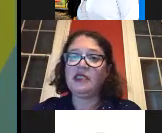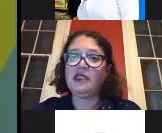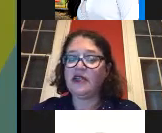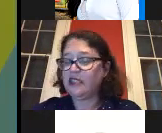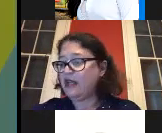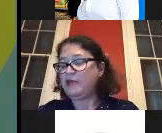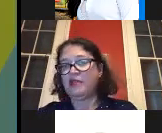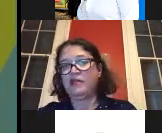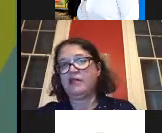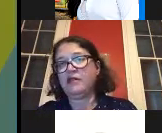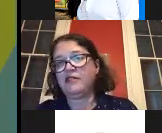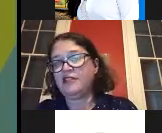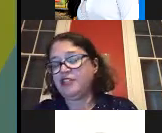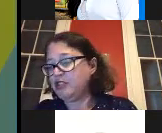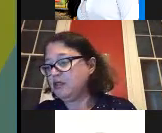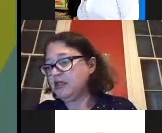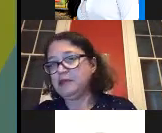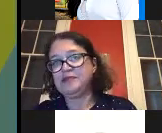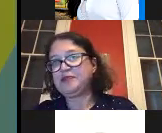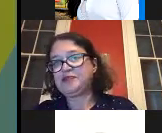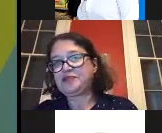but there has not been